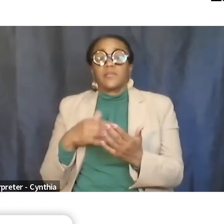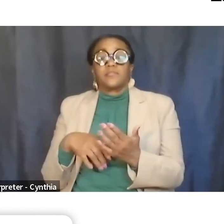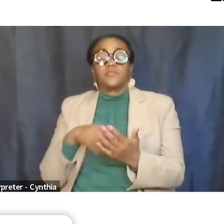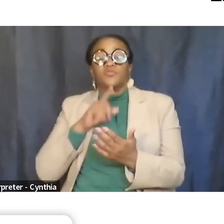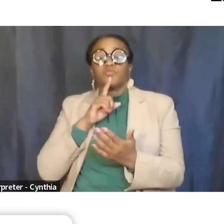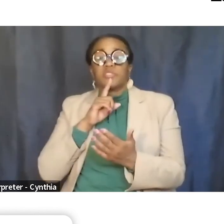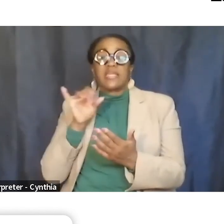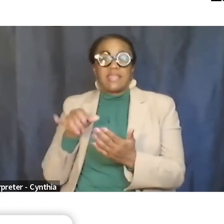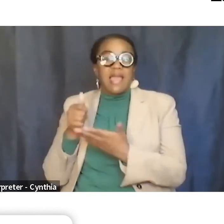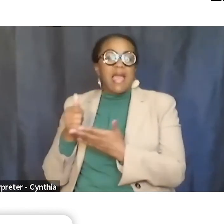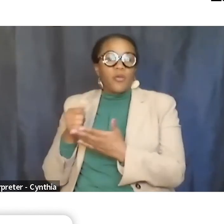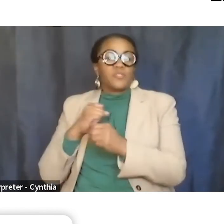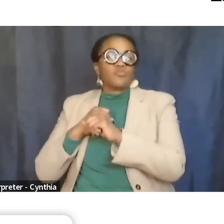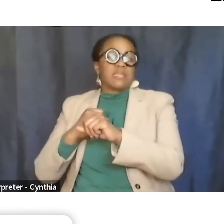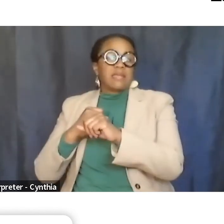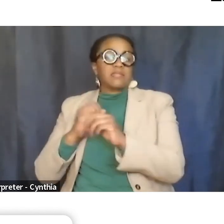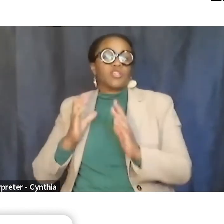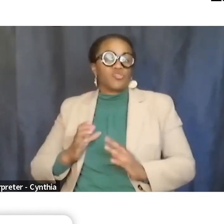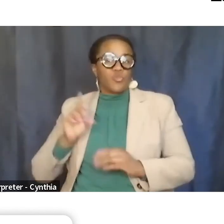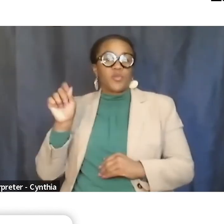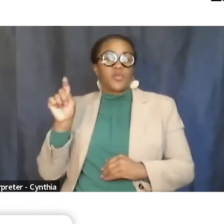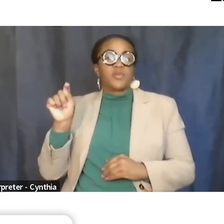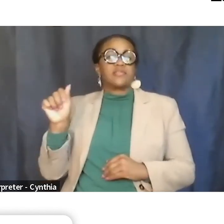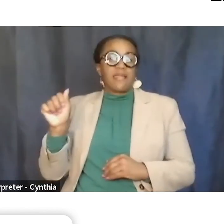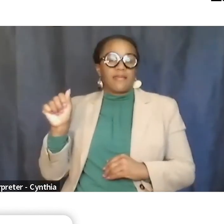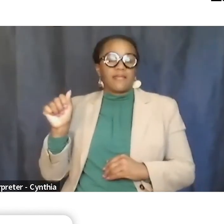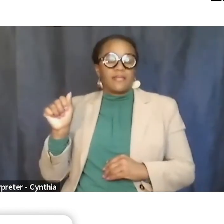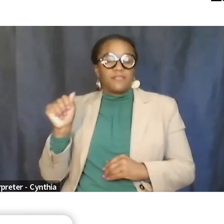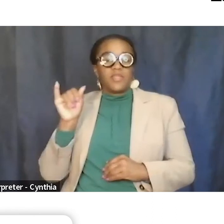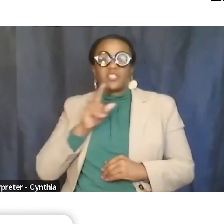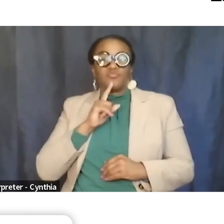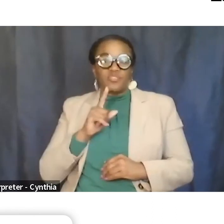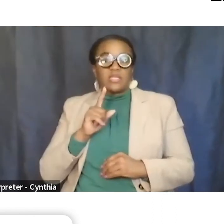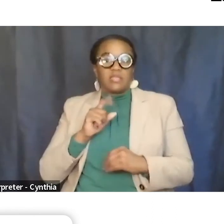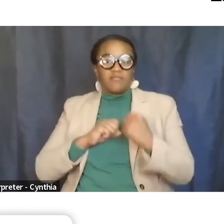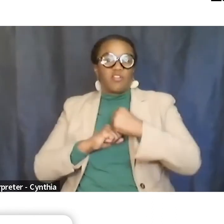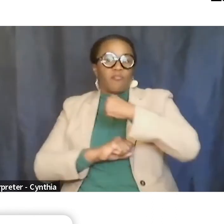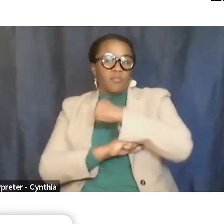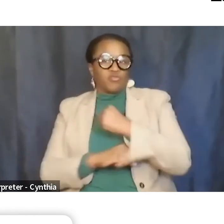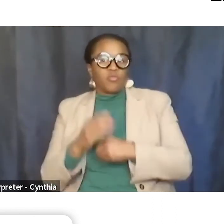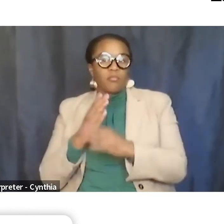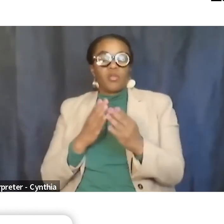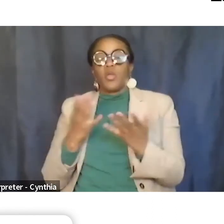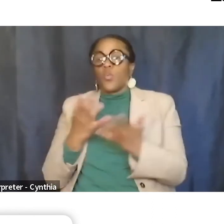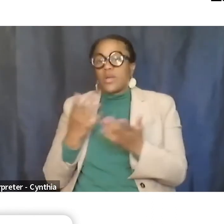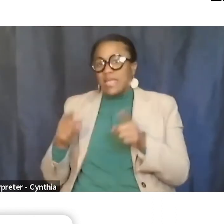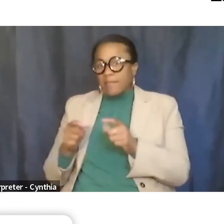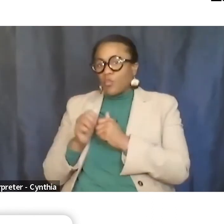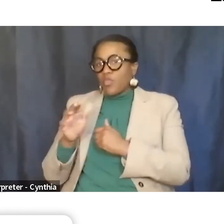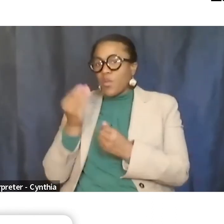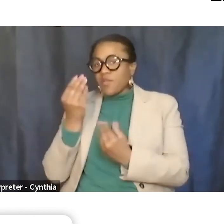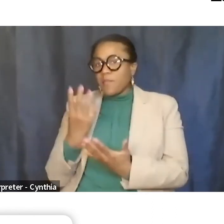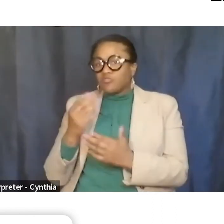it helps protect consumer data. And so that's kind of the fundamental part of it. What's happening with your information and how is it